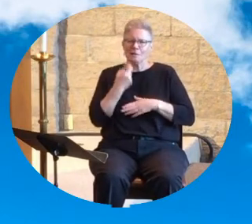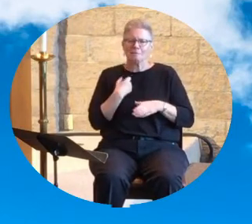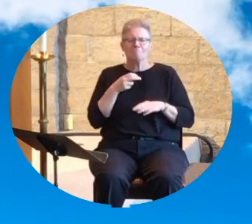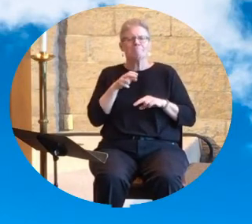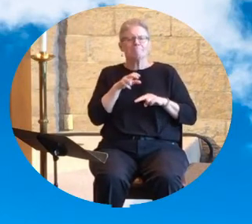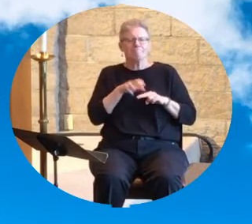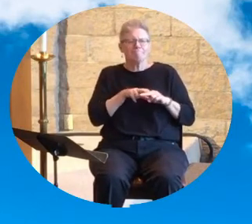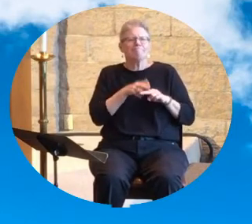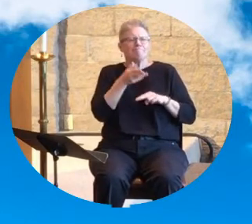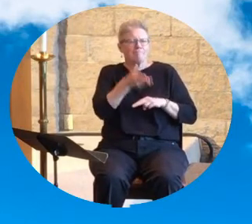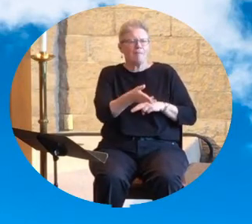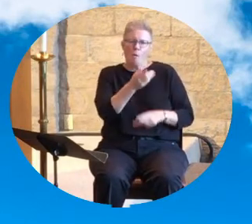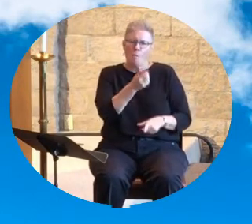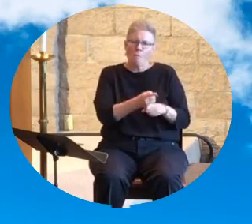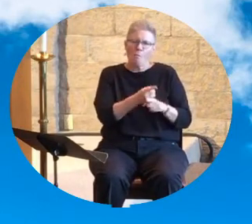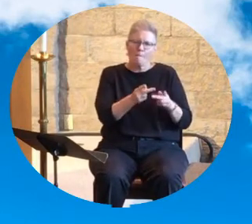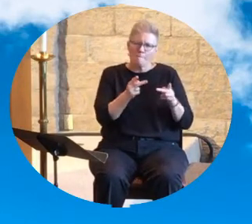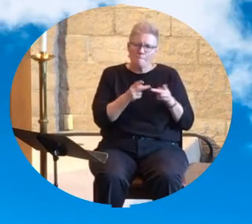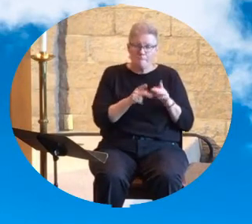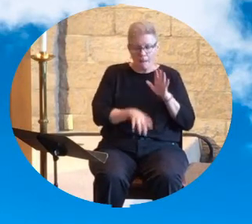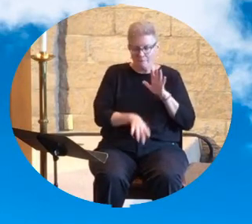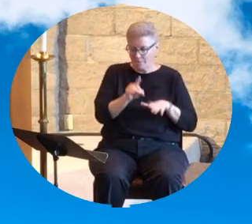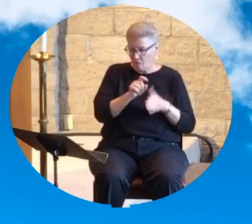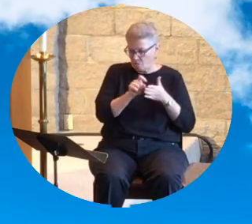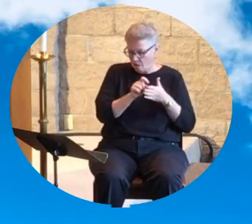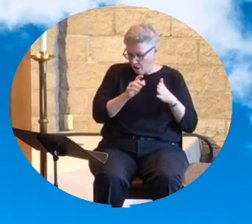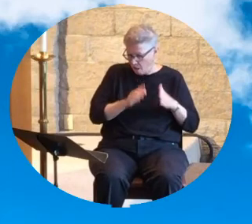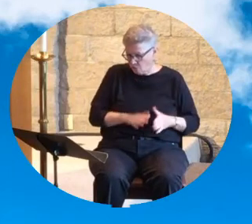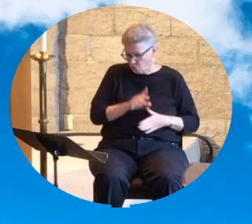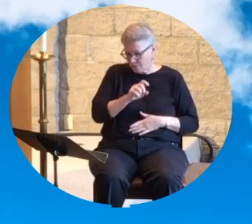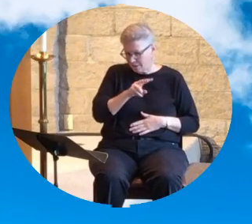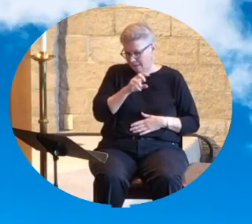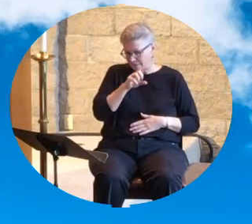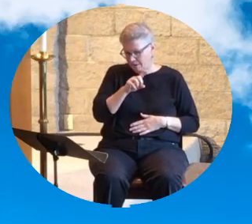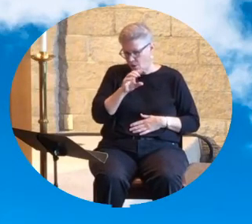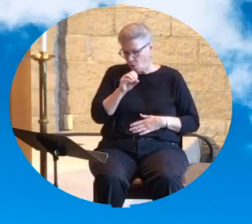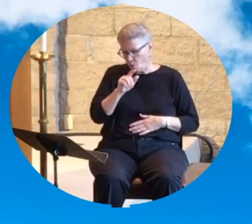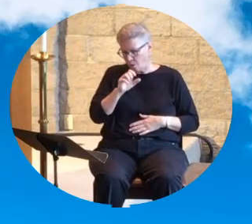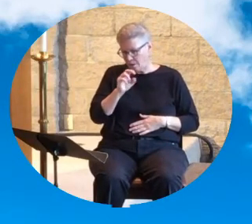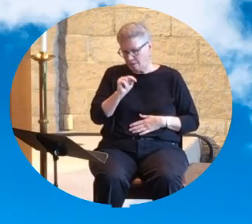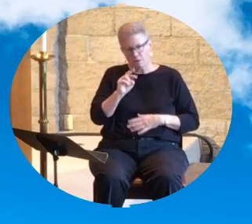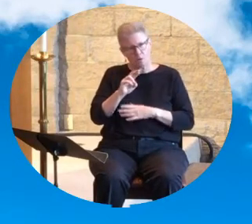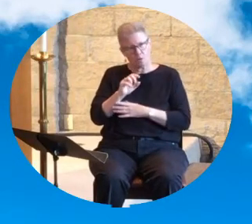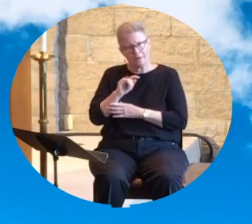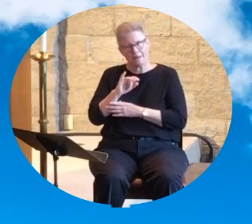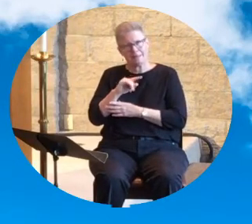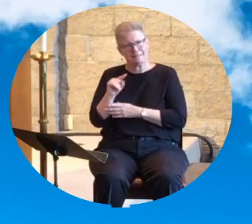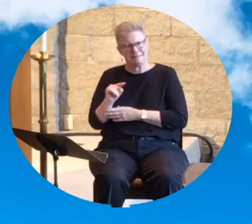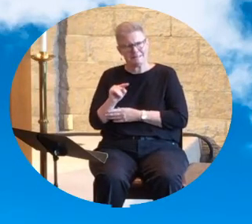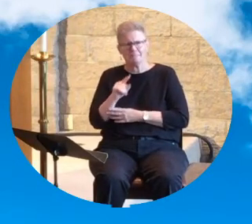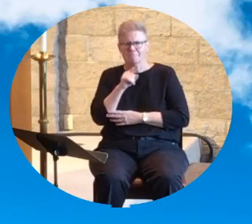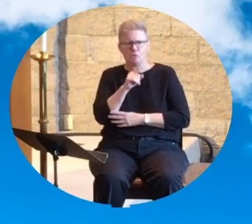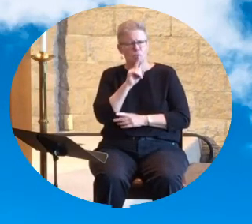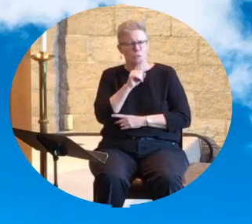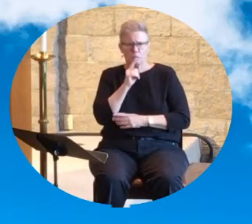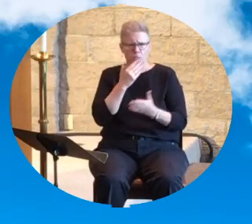the author, David Owen Ritz, to be a very clear and effective speaker, and his tapes are very easy to listen